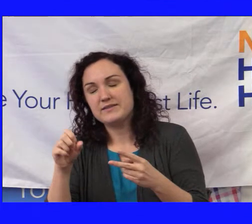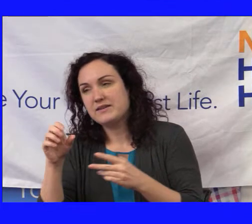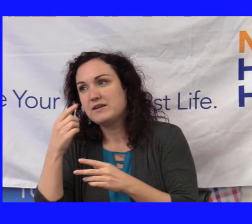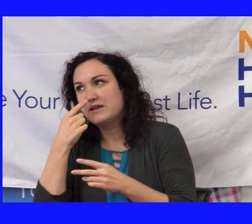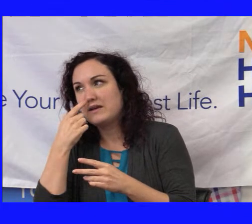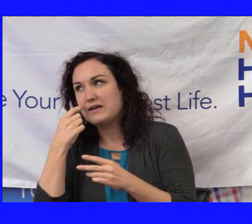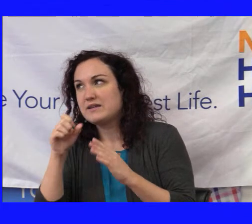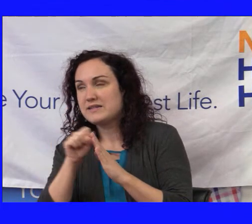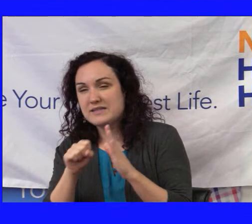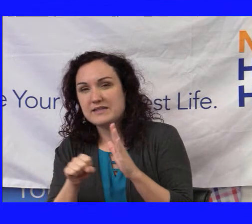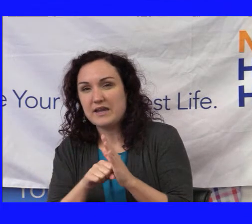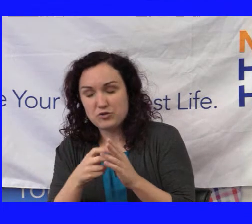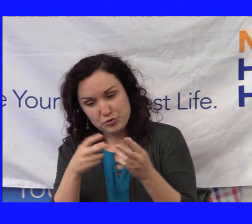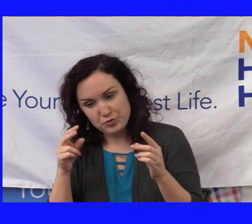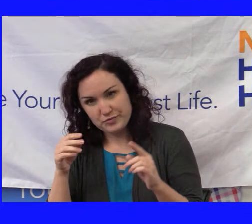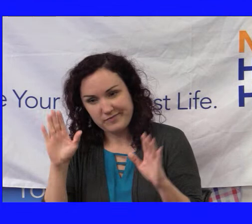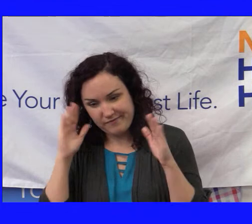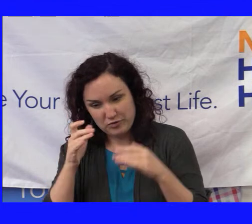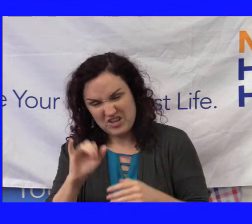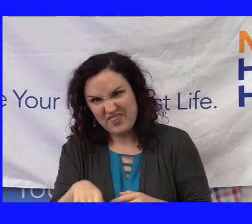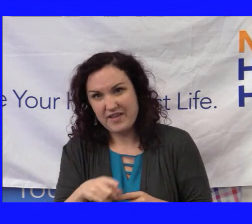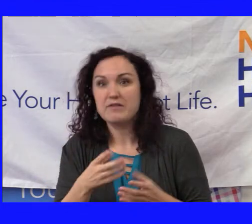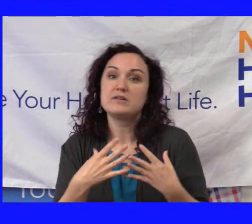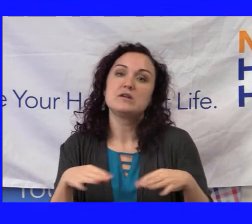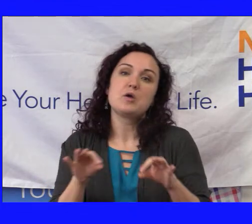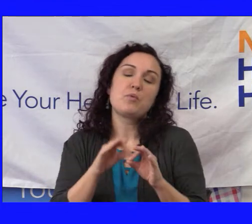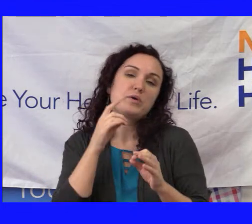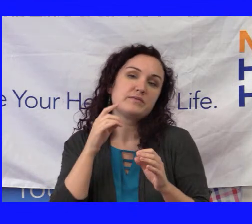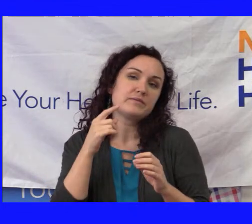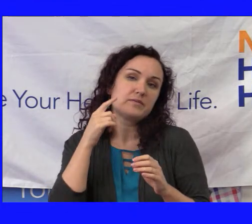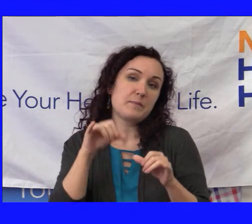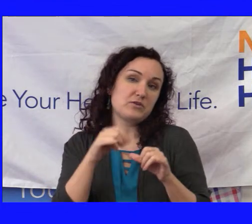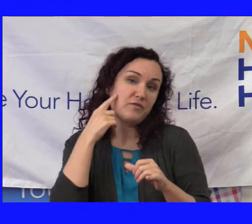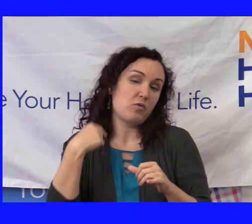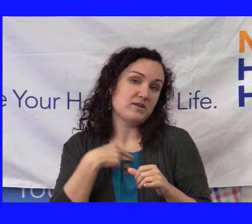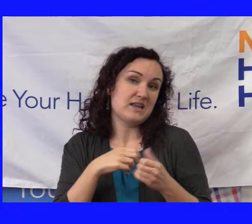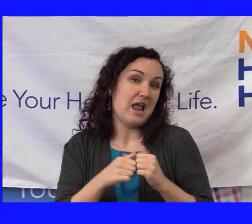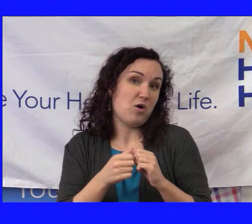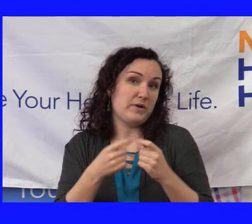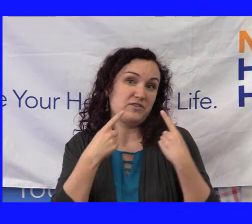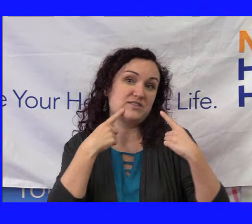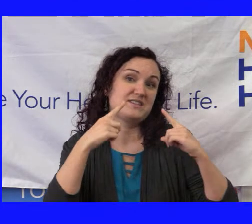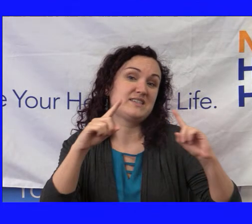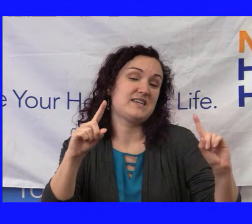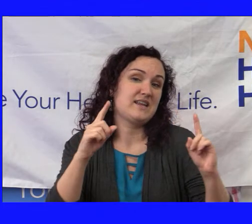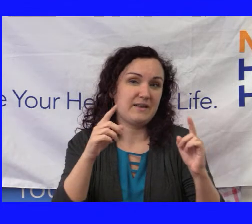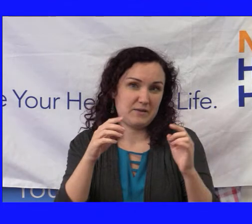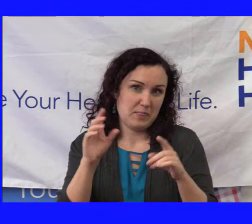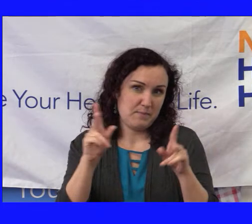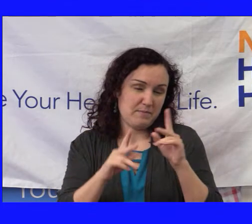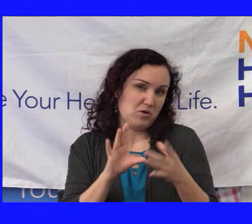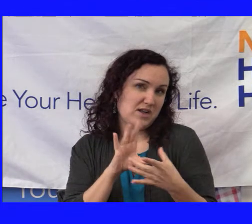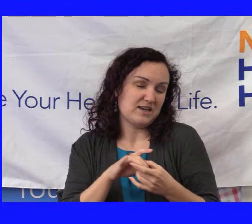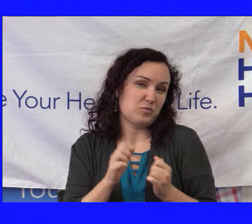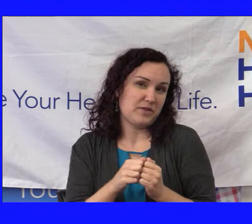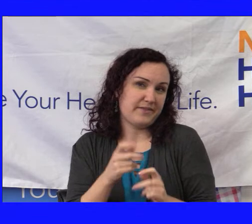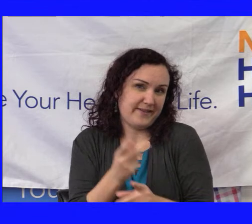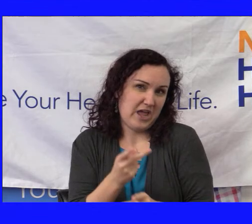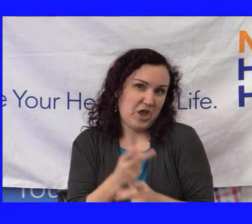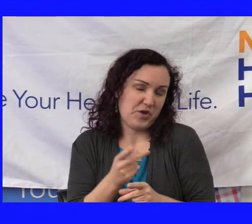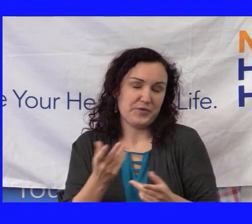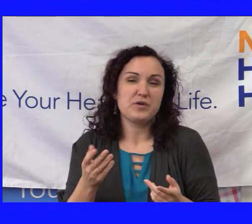the board do look to this one, and I think it can be an important measure for us of how we are succeeding people connected to care. So we'll look at